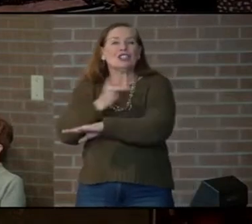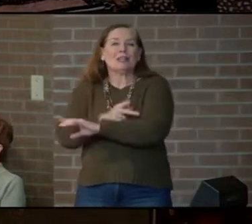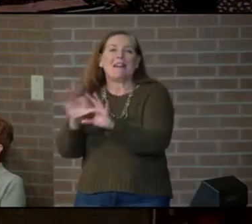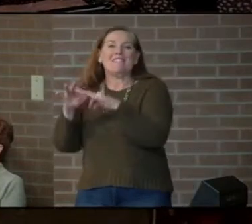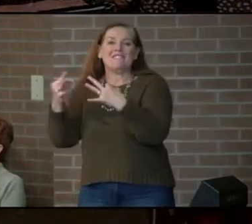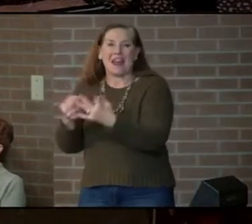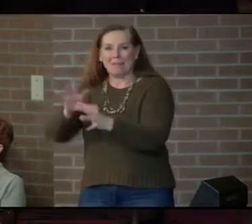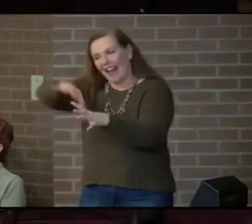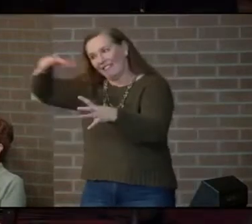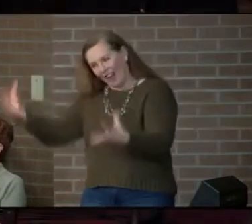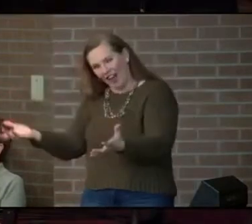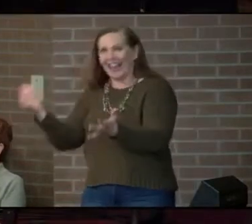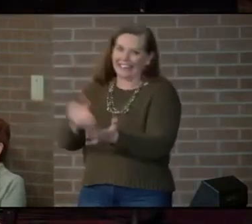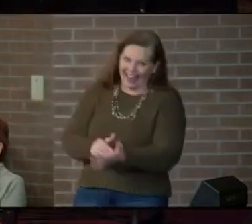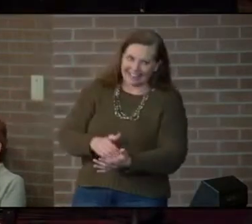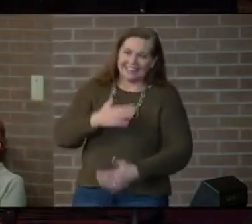family and flock again.